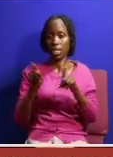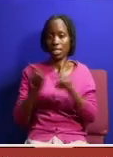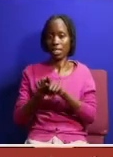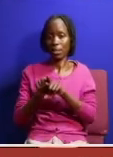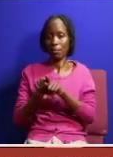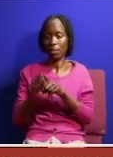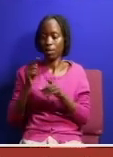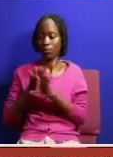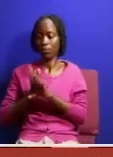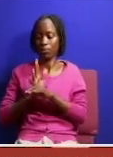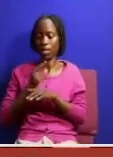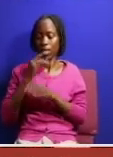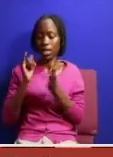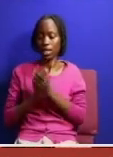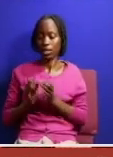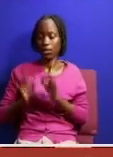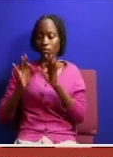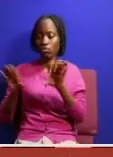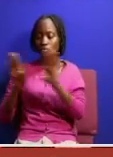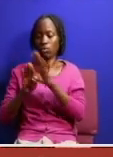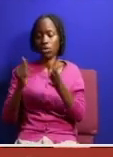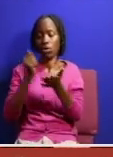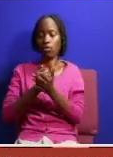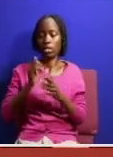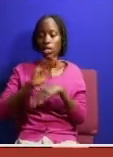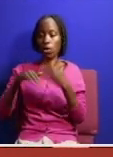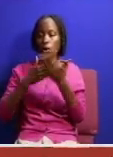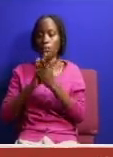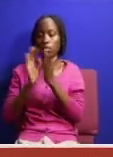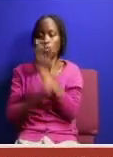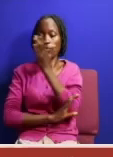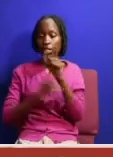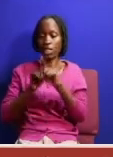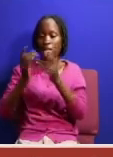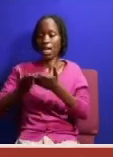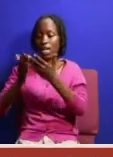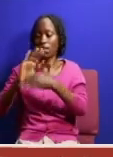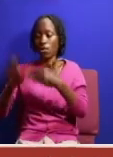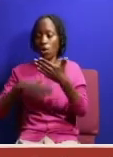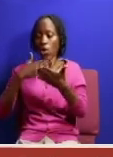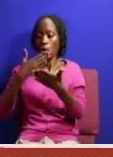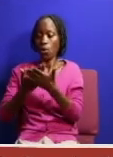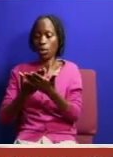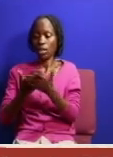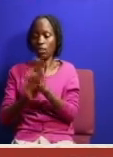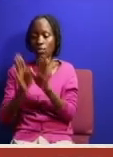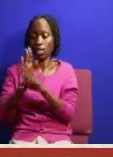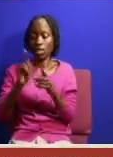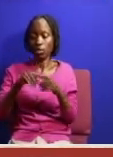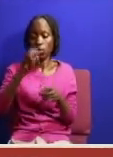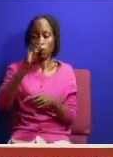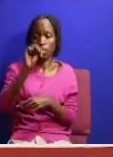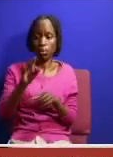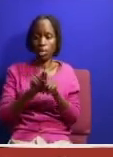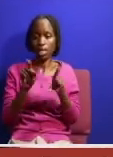defectors said they had officially shut down their offices countrywide and handed over all their party assets to ODM in a move